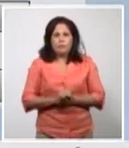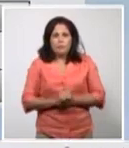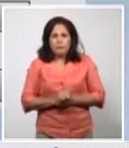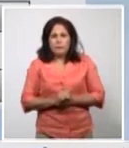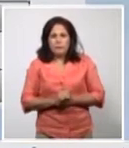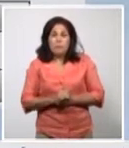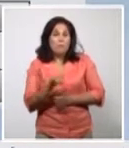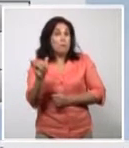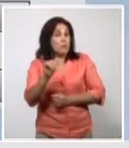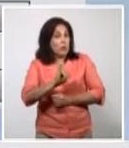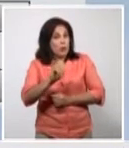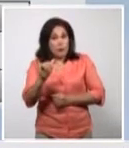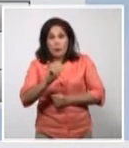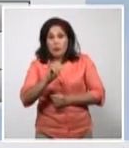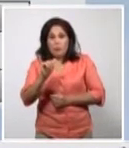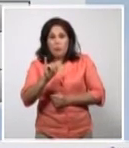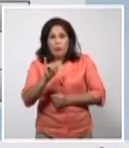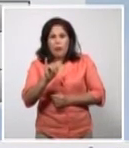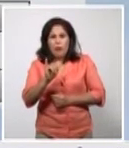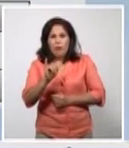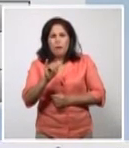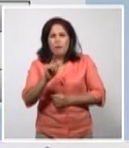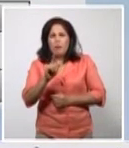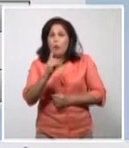There are also